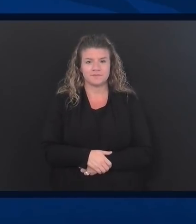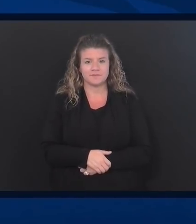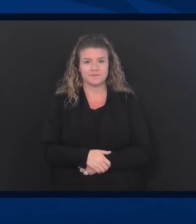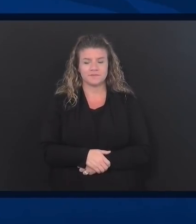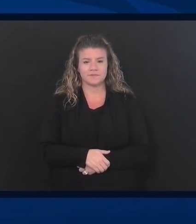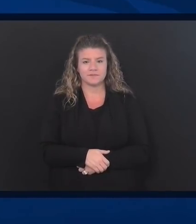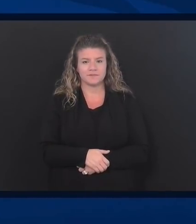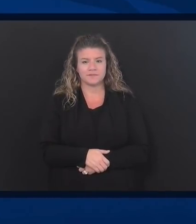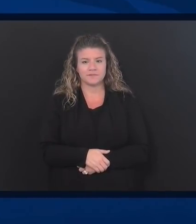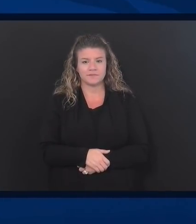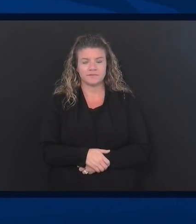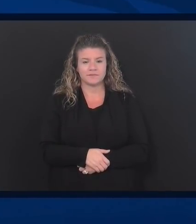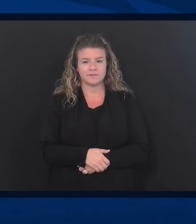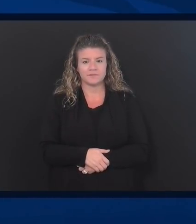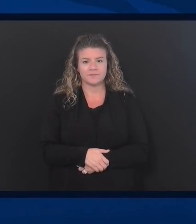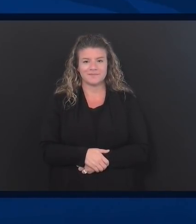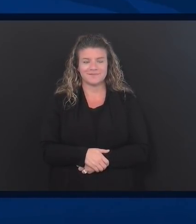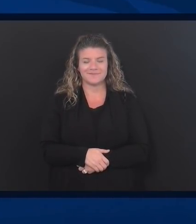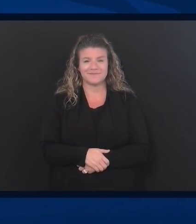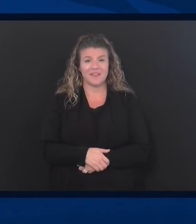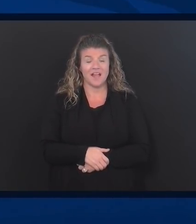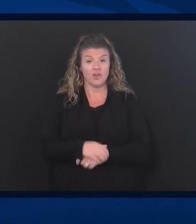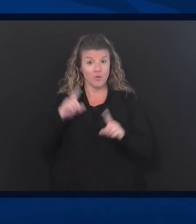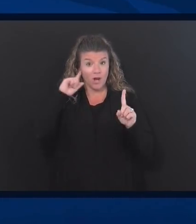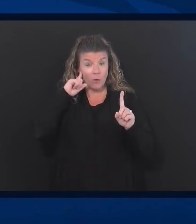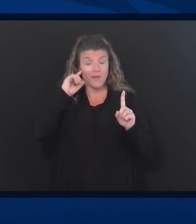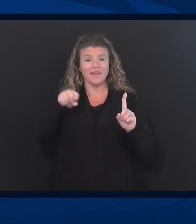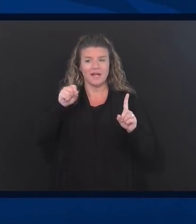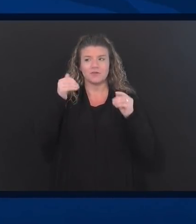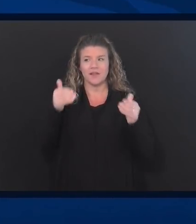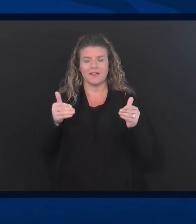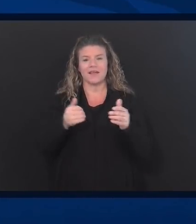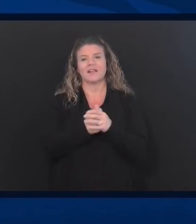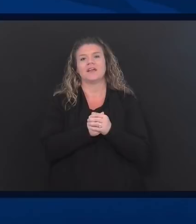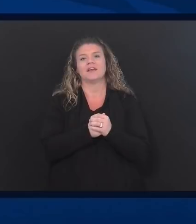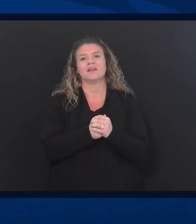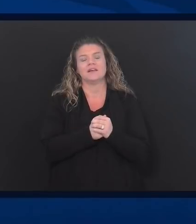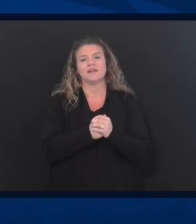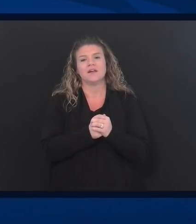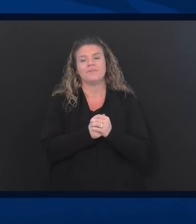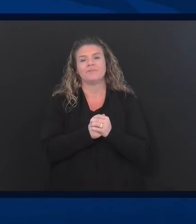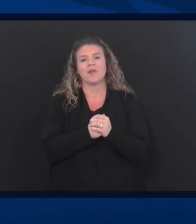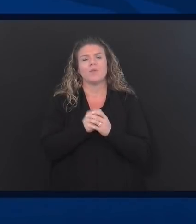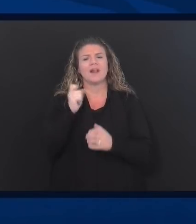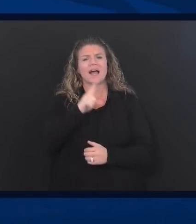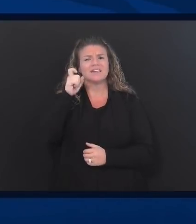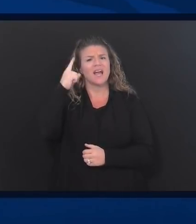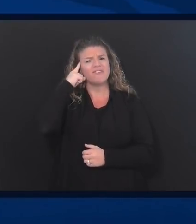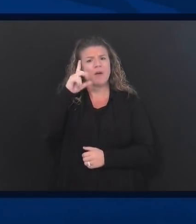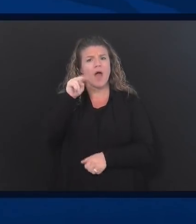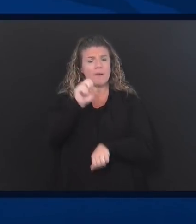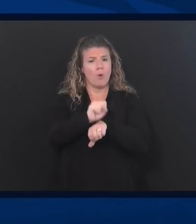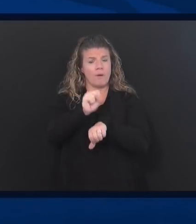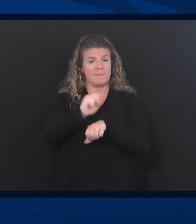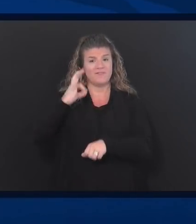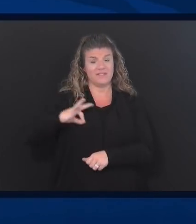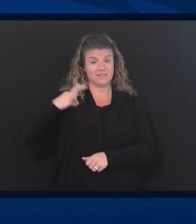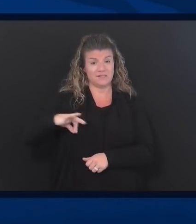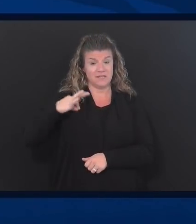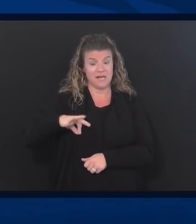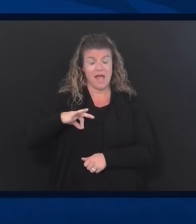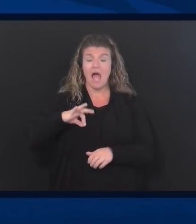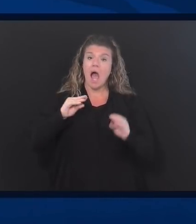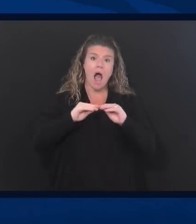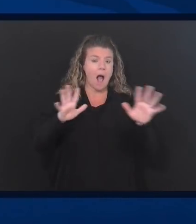We have you, Amanda. Go Jordan, ahead. can you hear me? Okay, cool. I wanted to ask Governor about the unemployment benefits. I know that